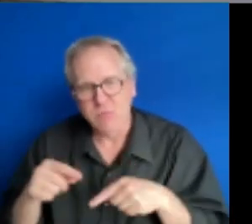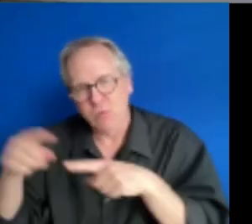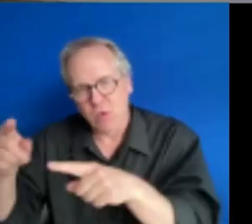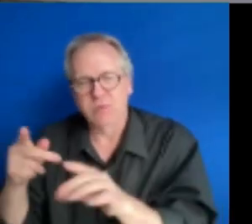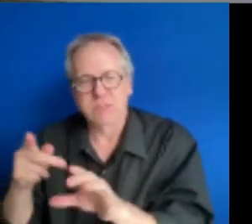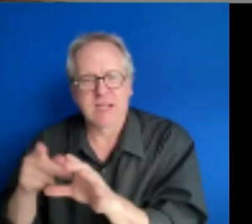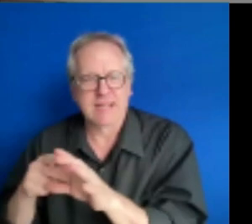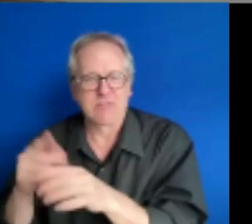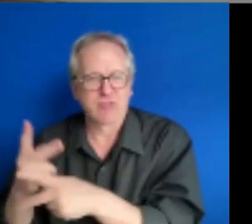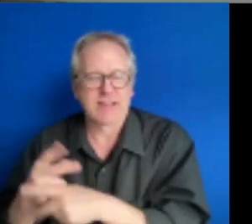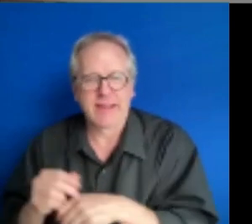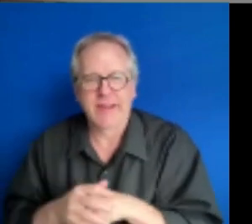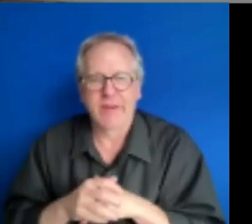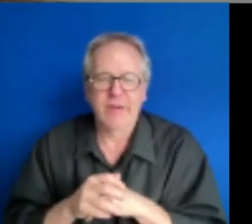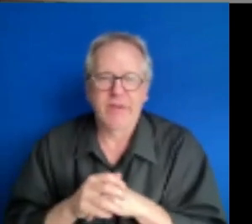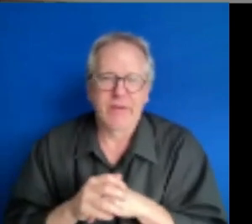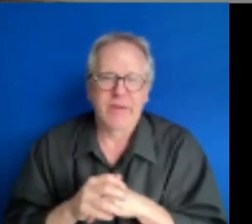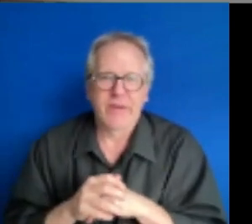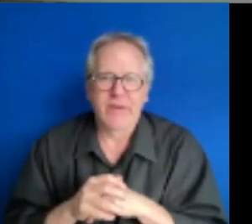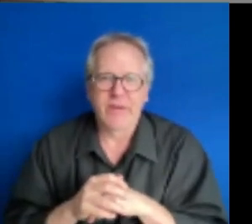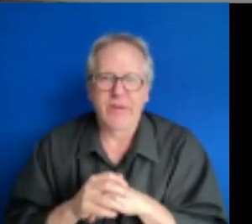what are your ideas for